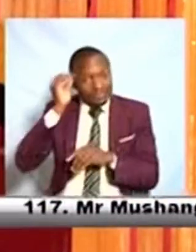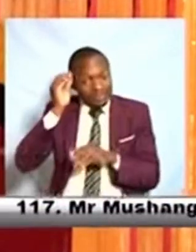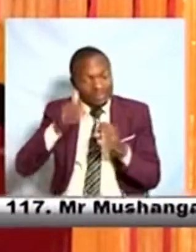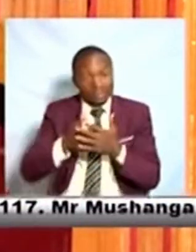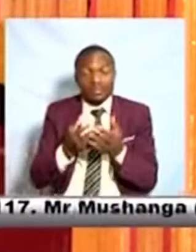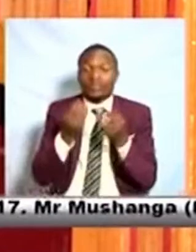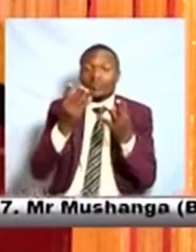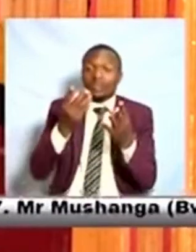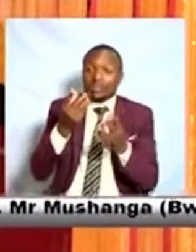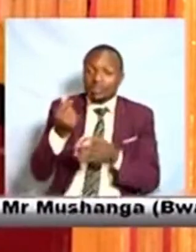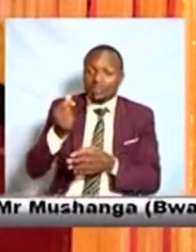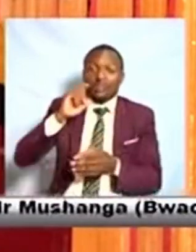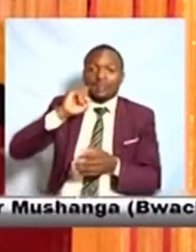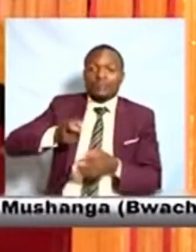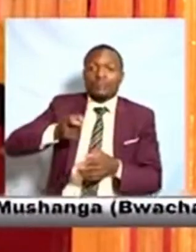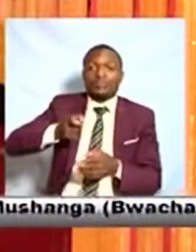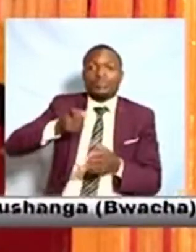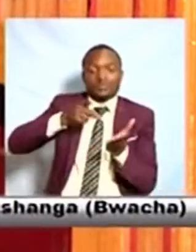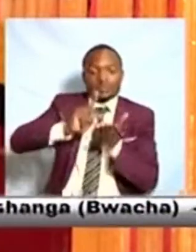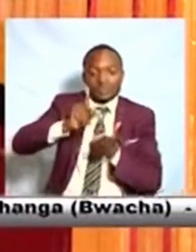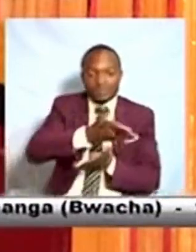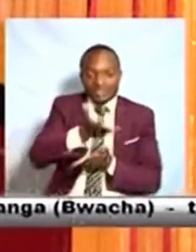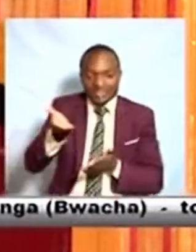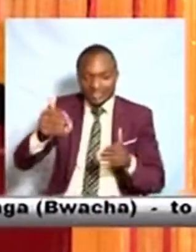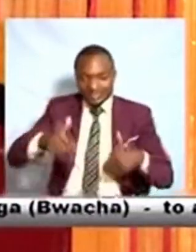much money is supposed to be paid to these people.